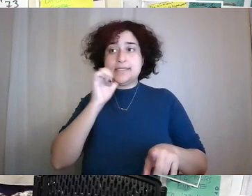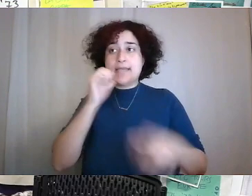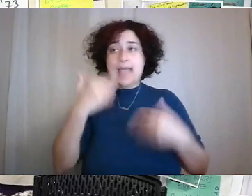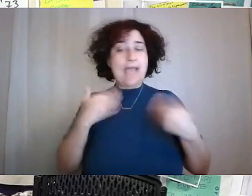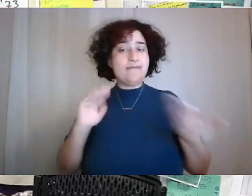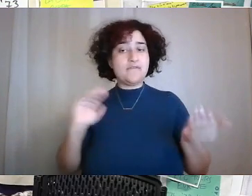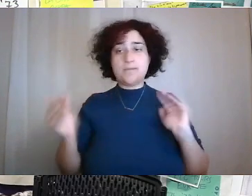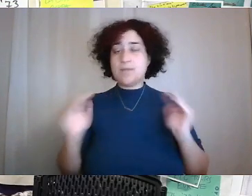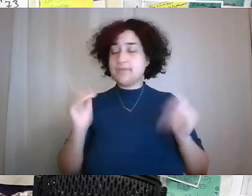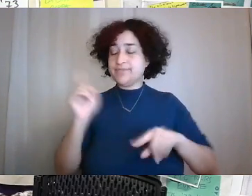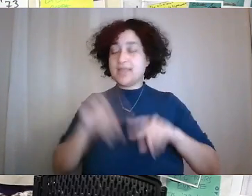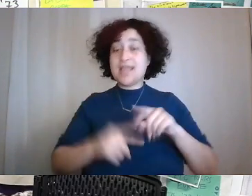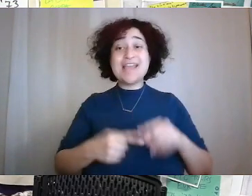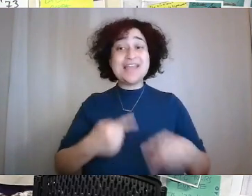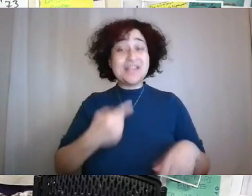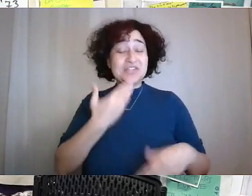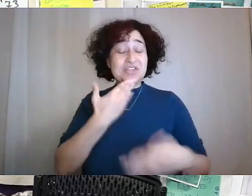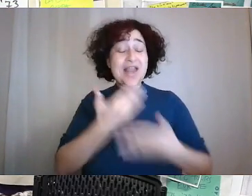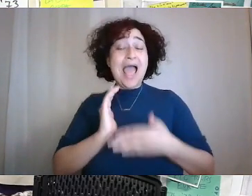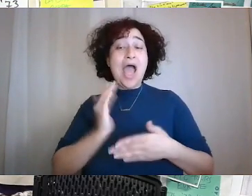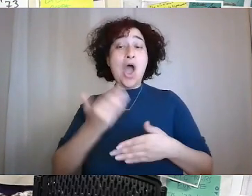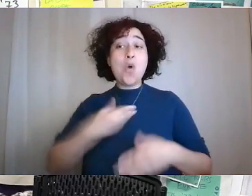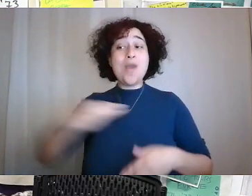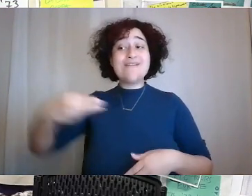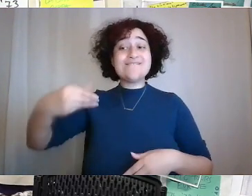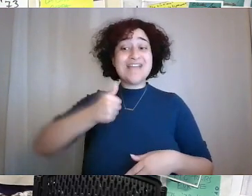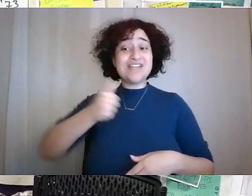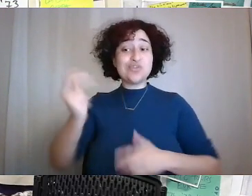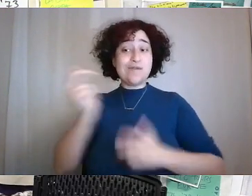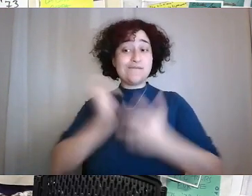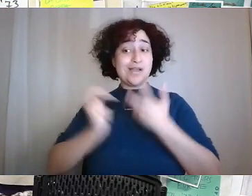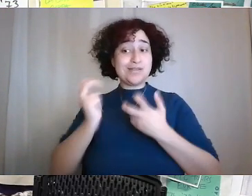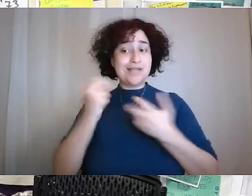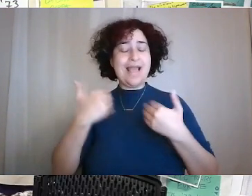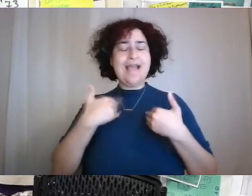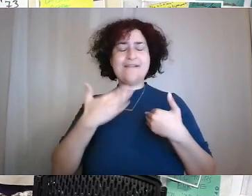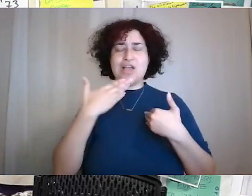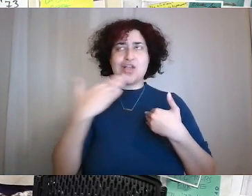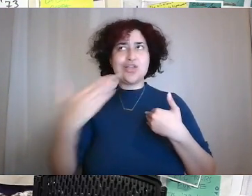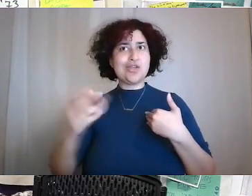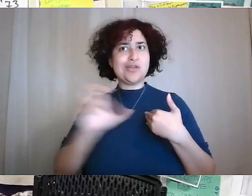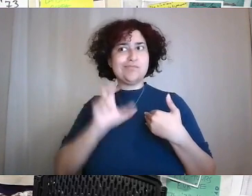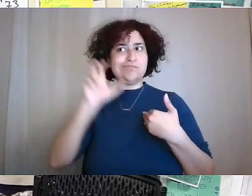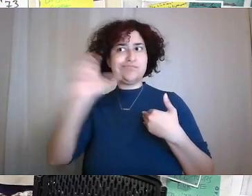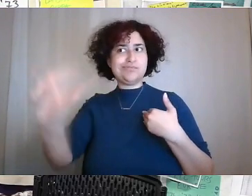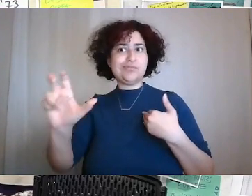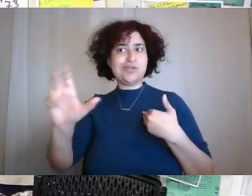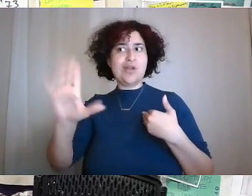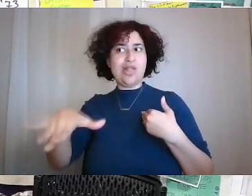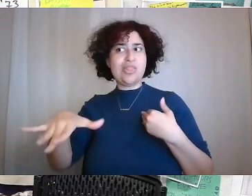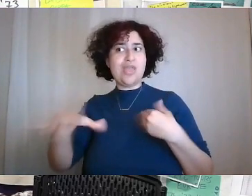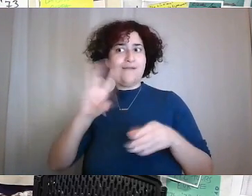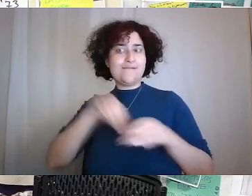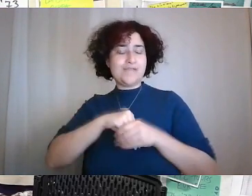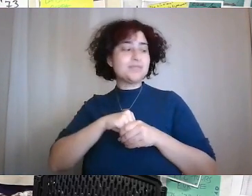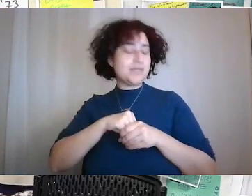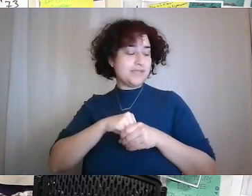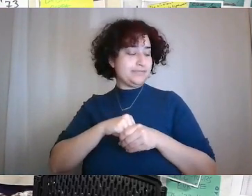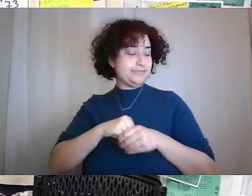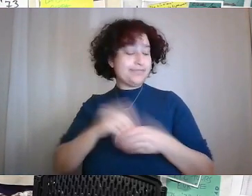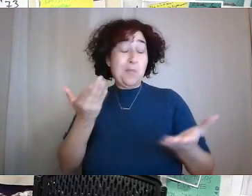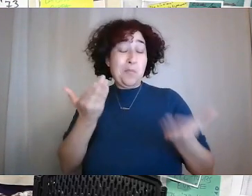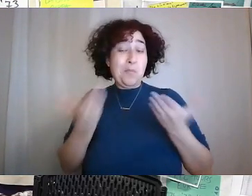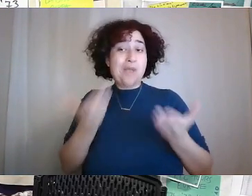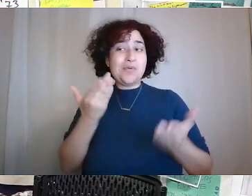our investors have received a pretty good return on investment and probably owe us a little more money